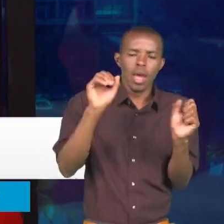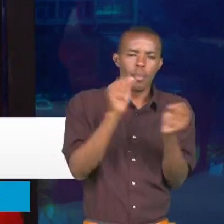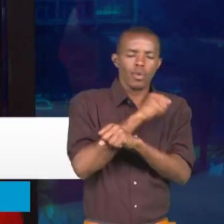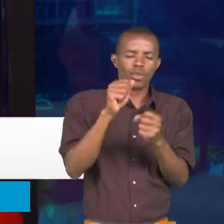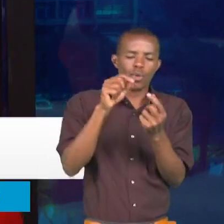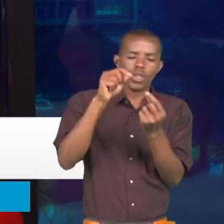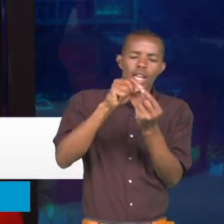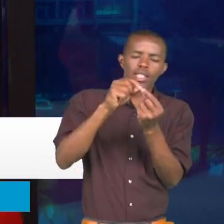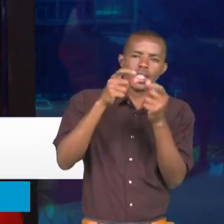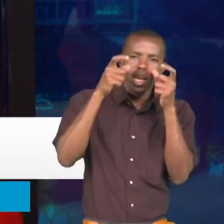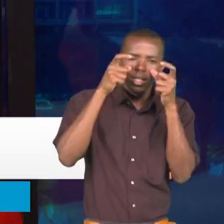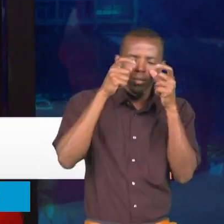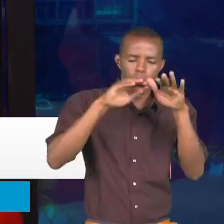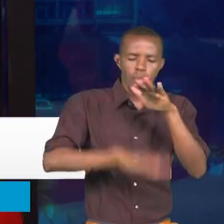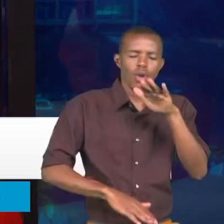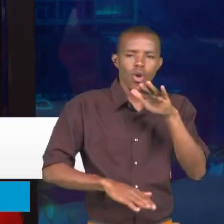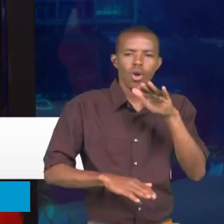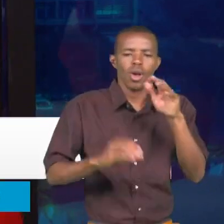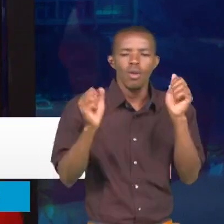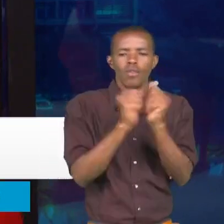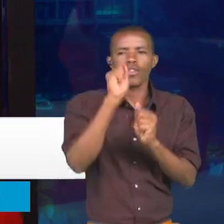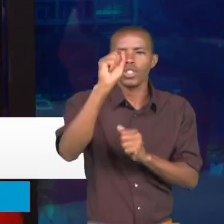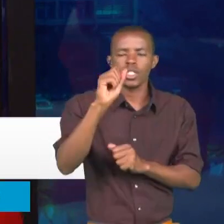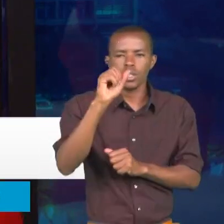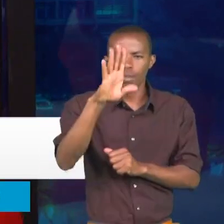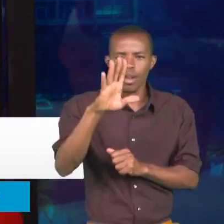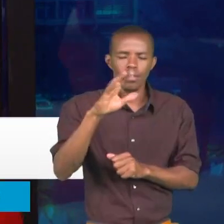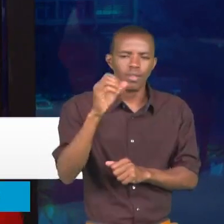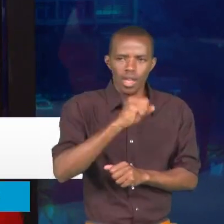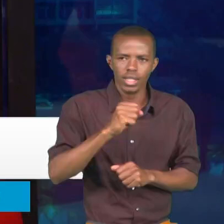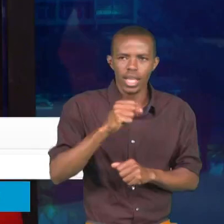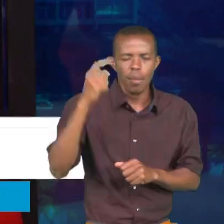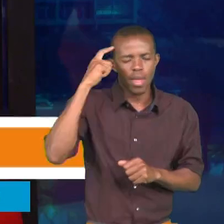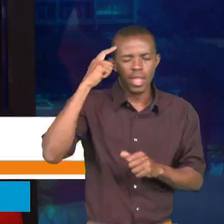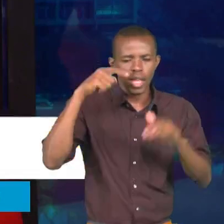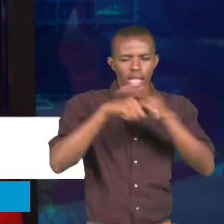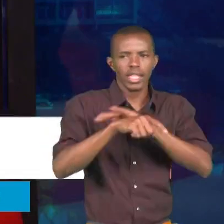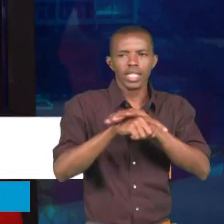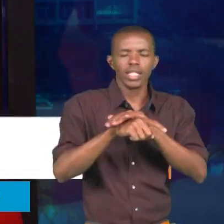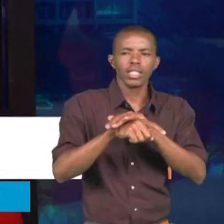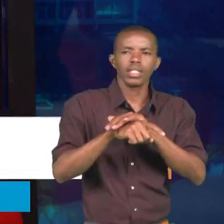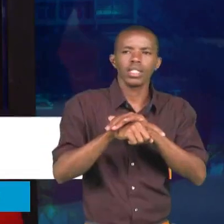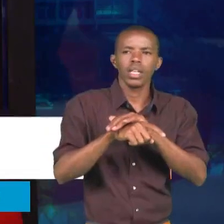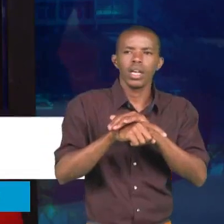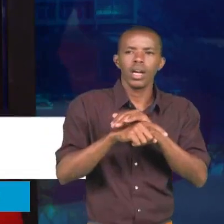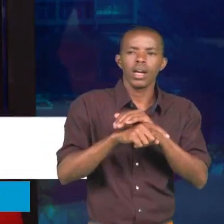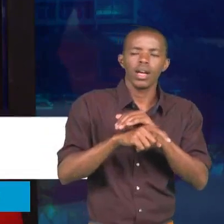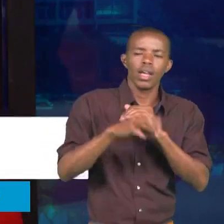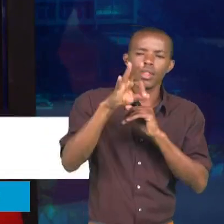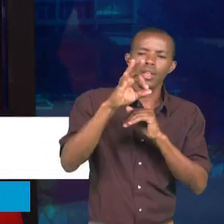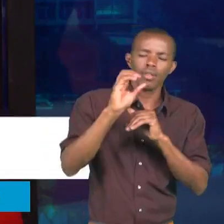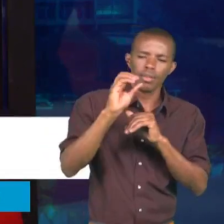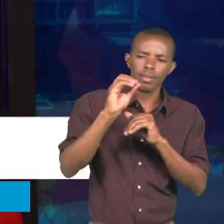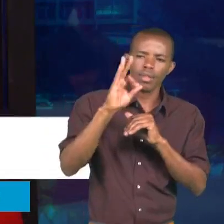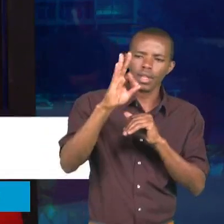14 years without 14 years. Their consent. Okay. And I think basically it's the entry at 15 years age. Okay. And a cutoff of 35 kg and